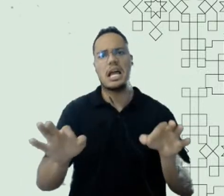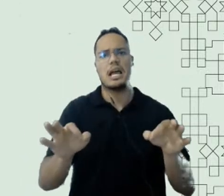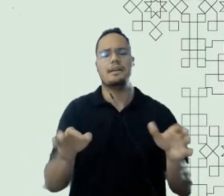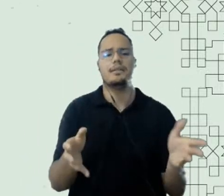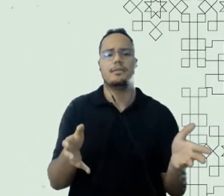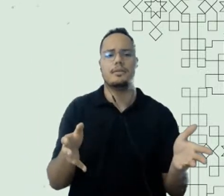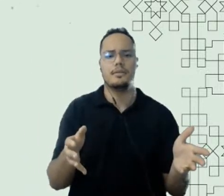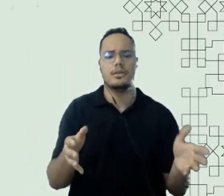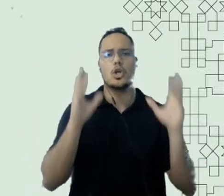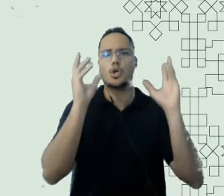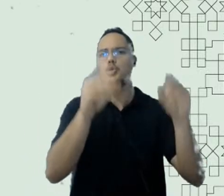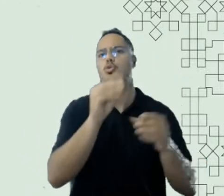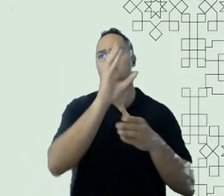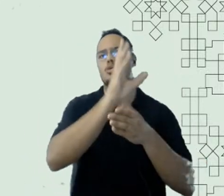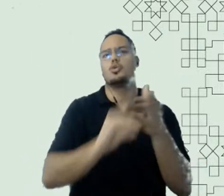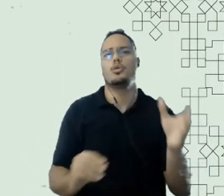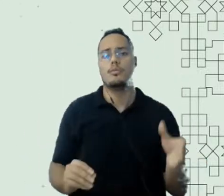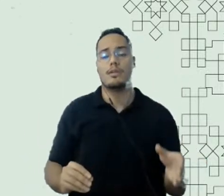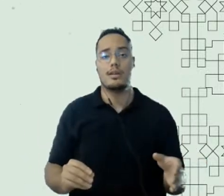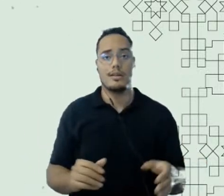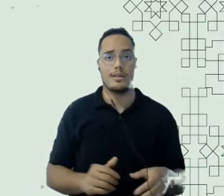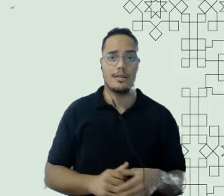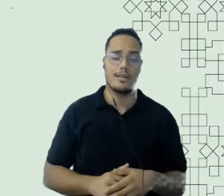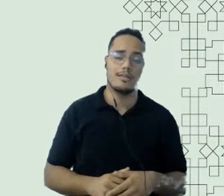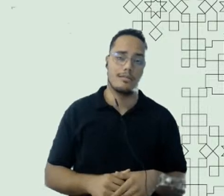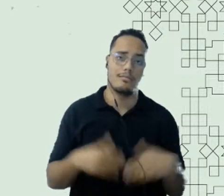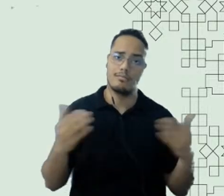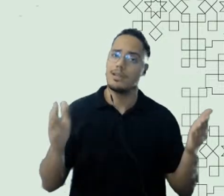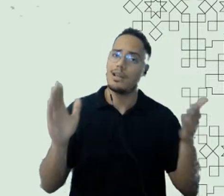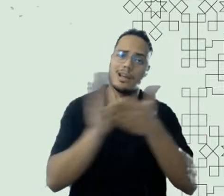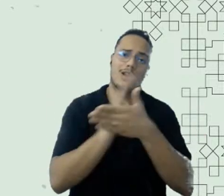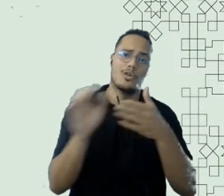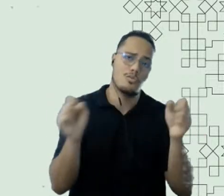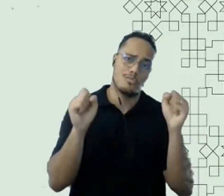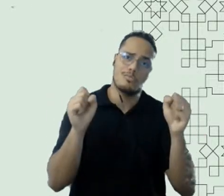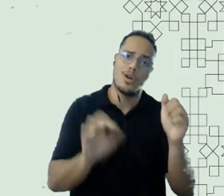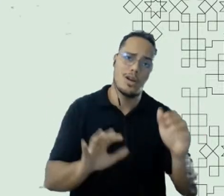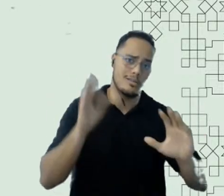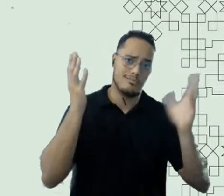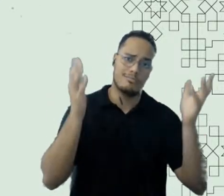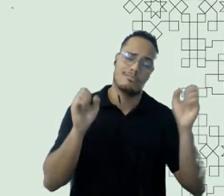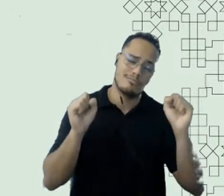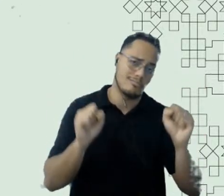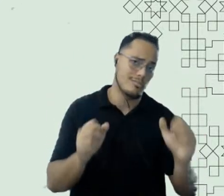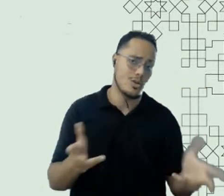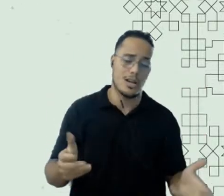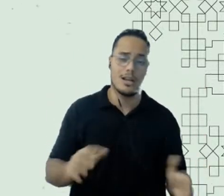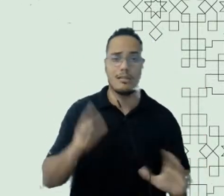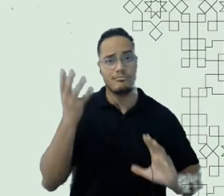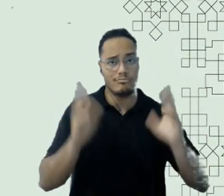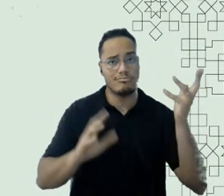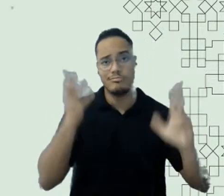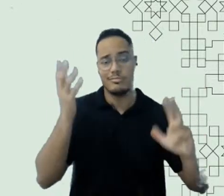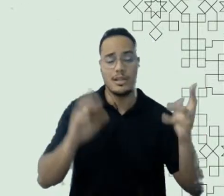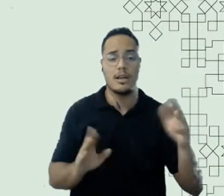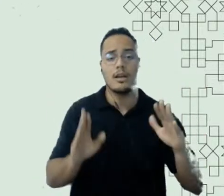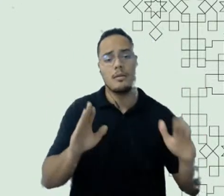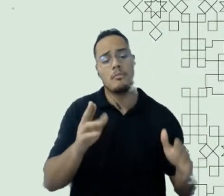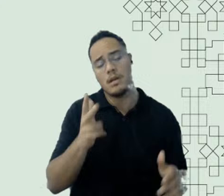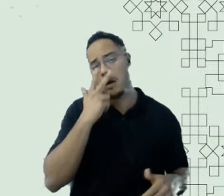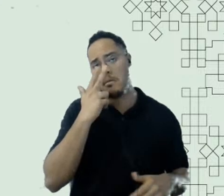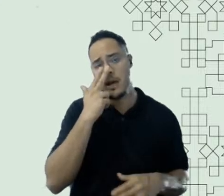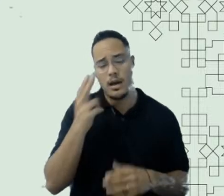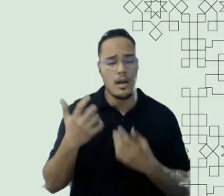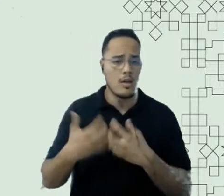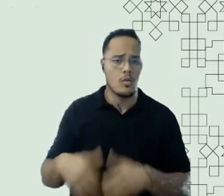because the system should be harmonized, but it seems to work fine, and nobody complained that actually you didn't have the